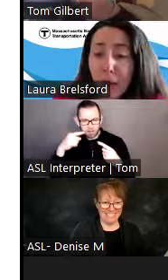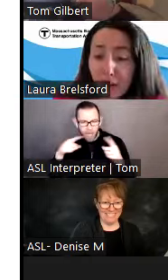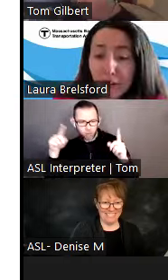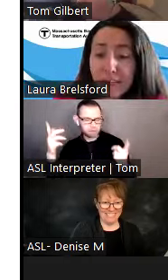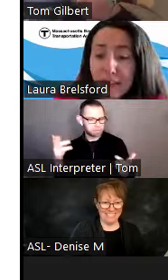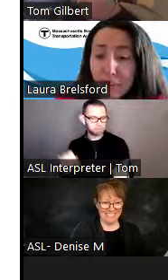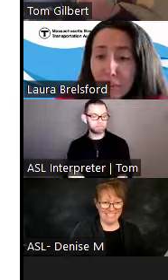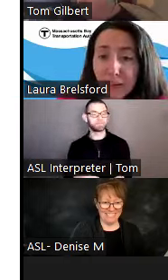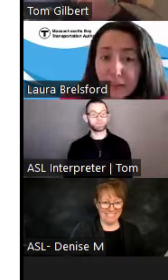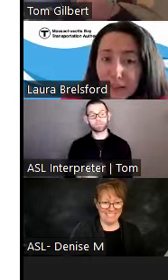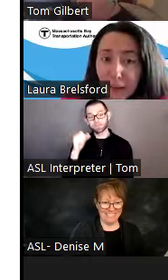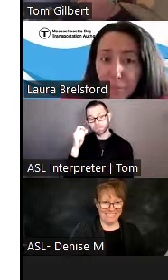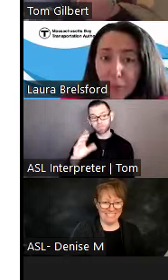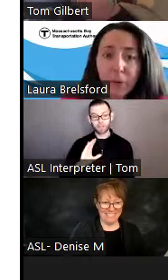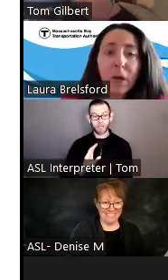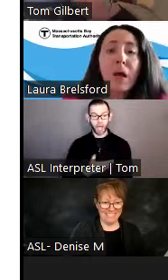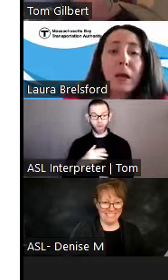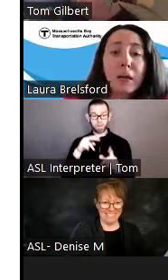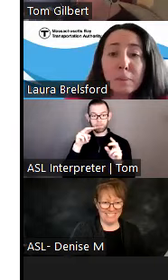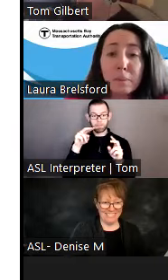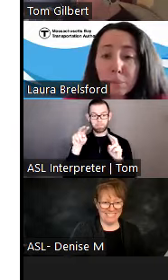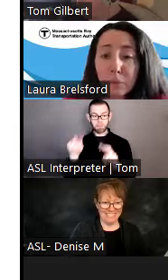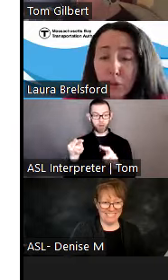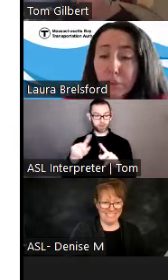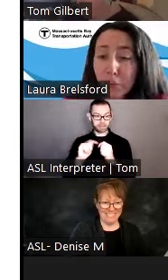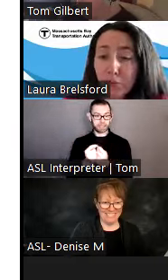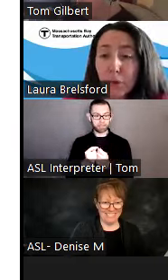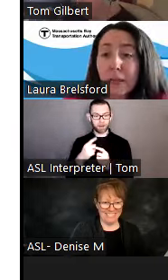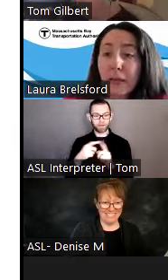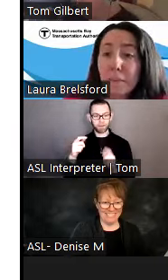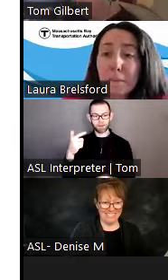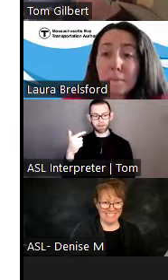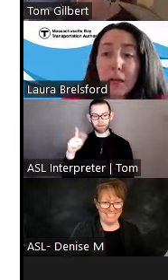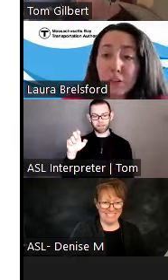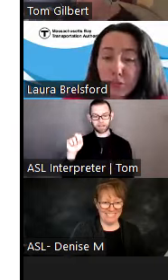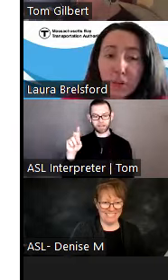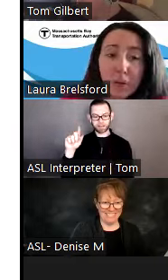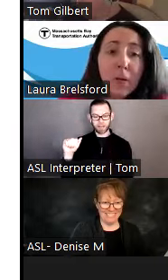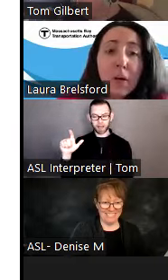Our monitoring team, led by Glenda Campbell, started performing